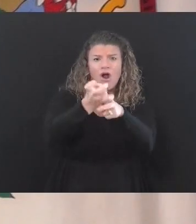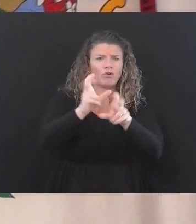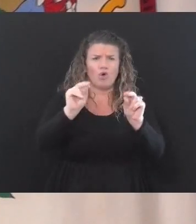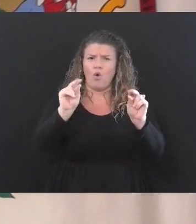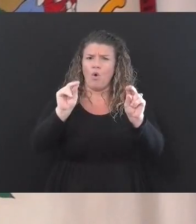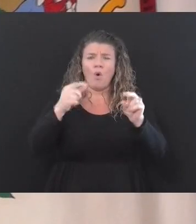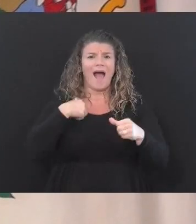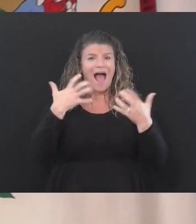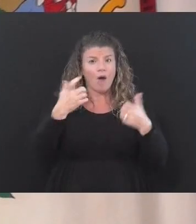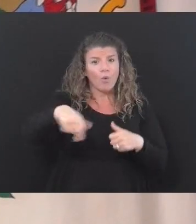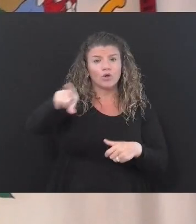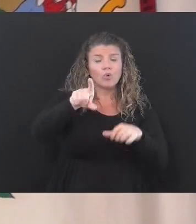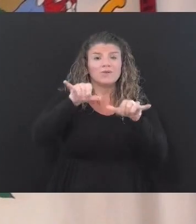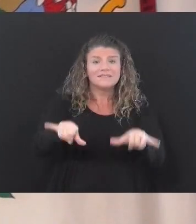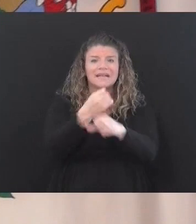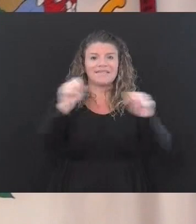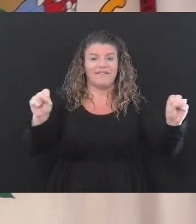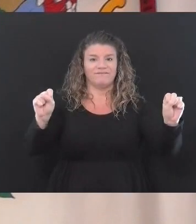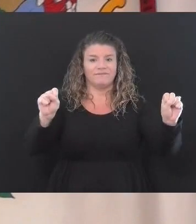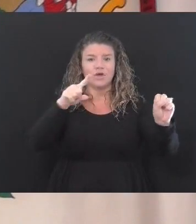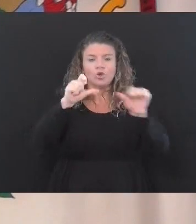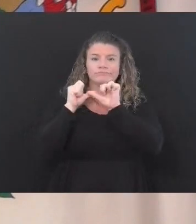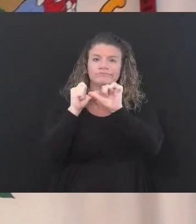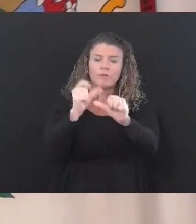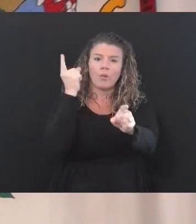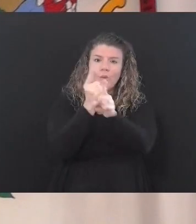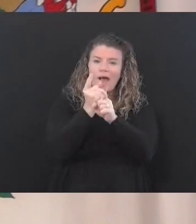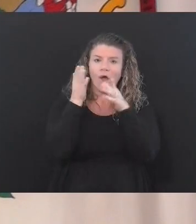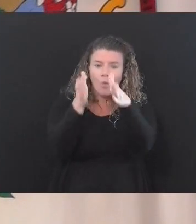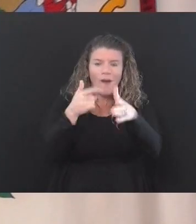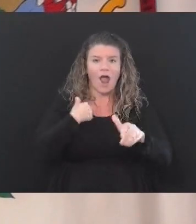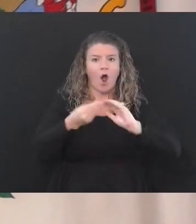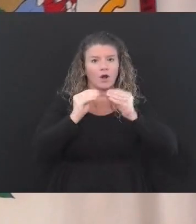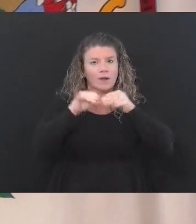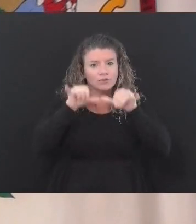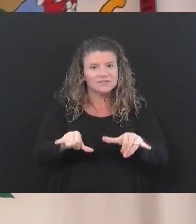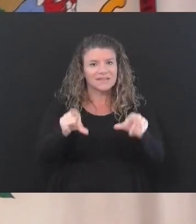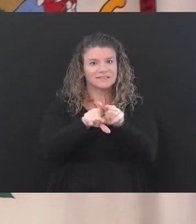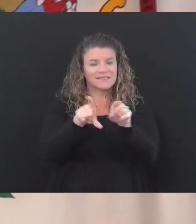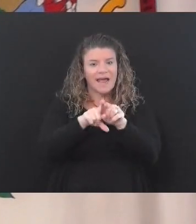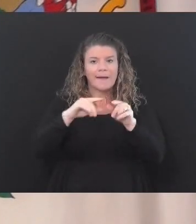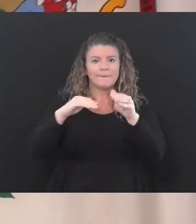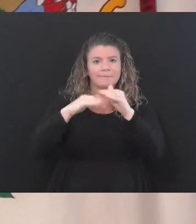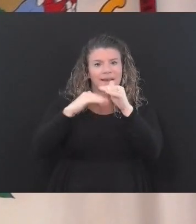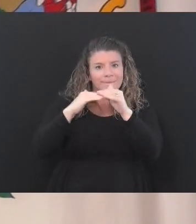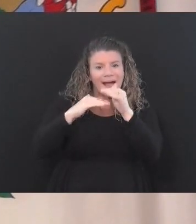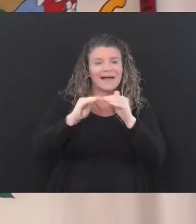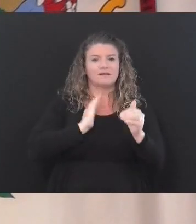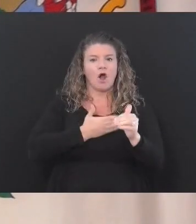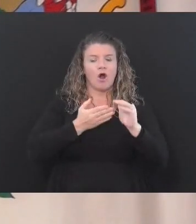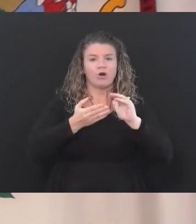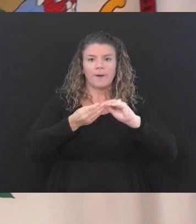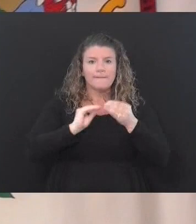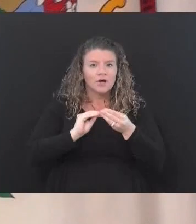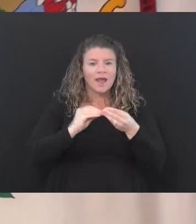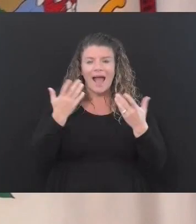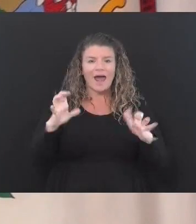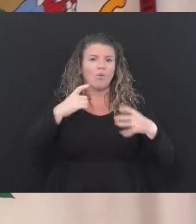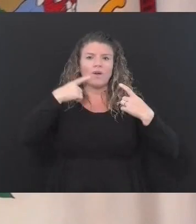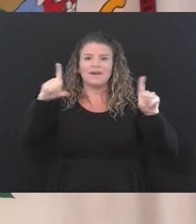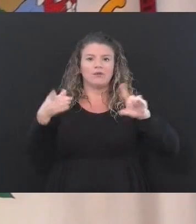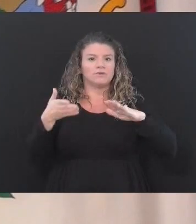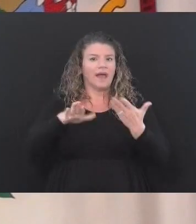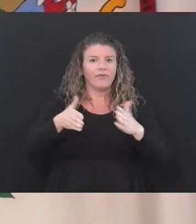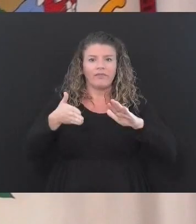keep all of us safe, and keep us going in the right trend line, and minimize me having to come here and announce another